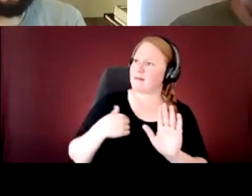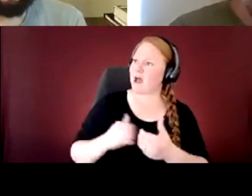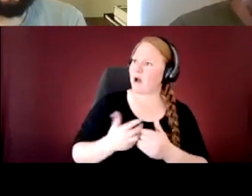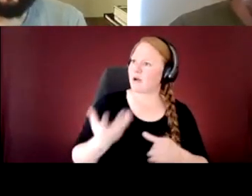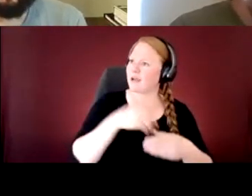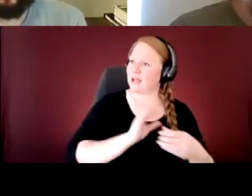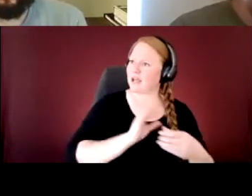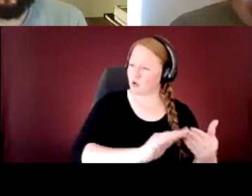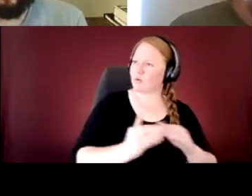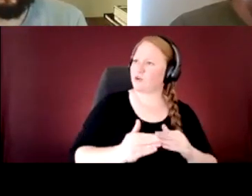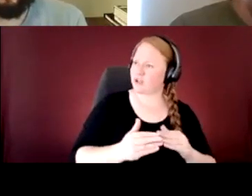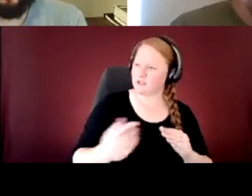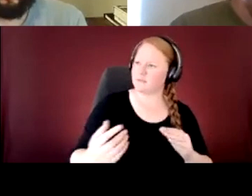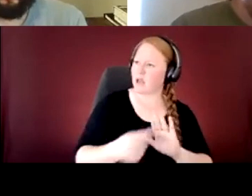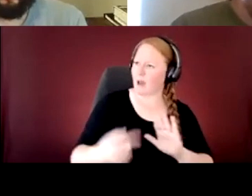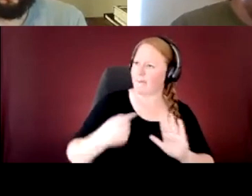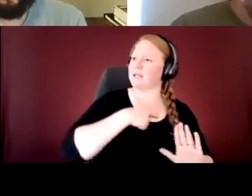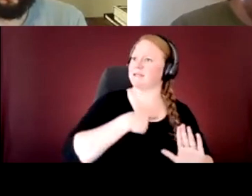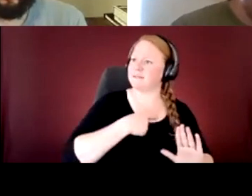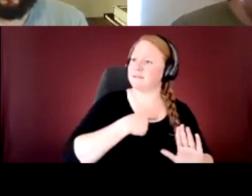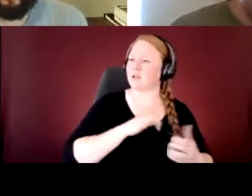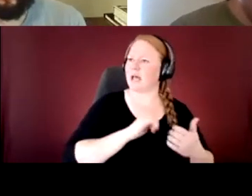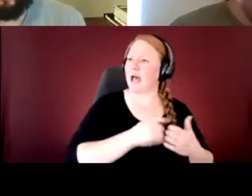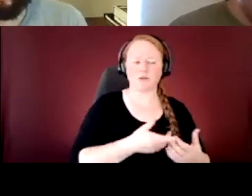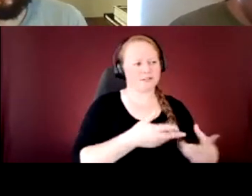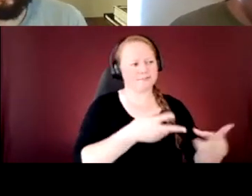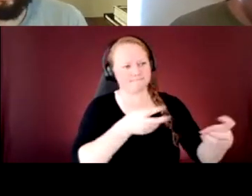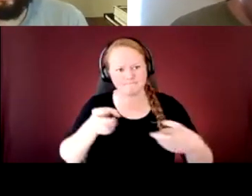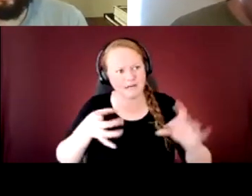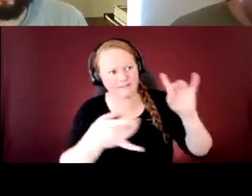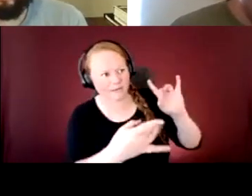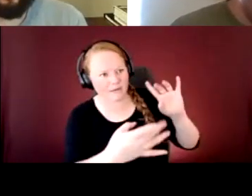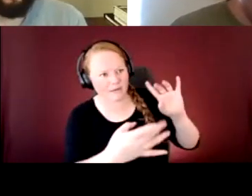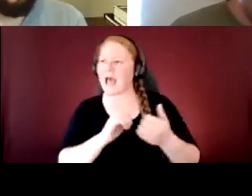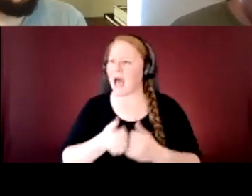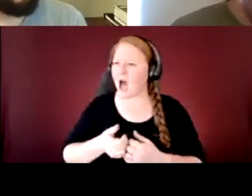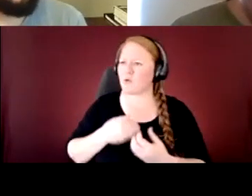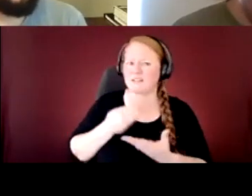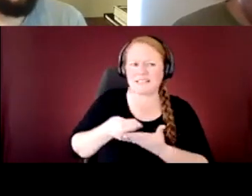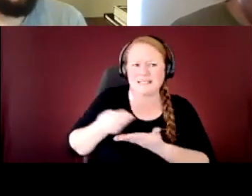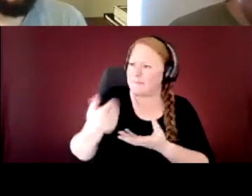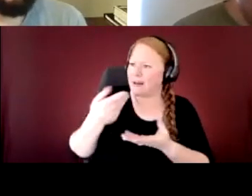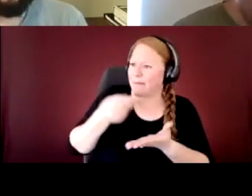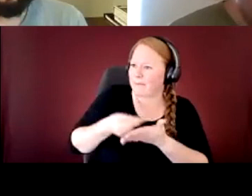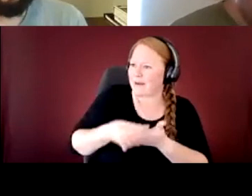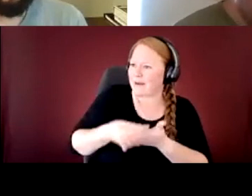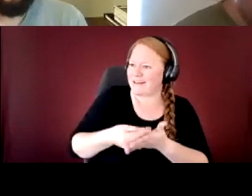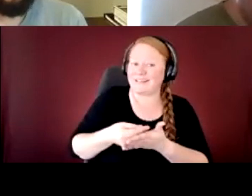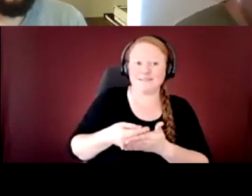get great input on how to spend dollars at the